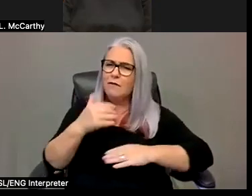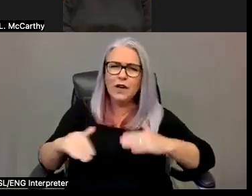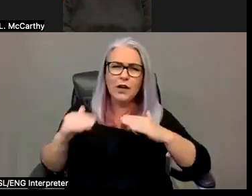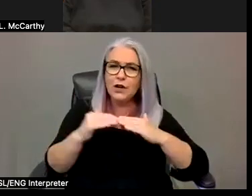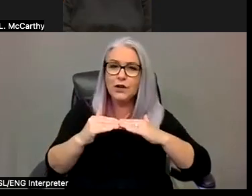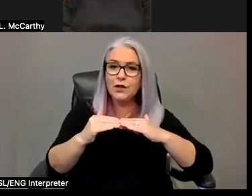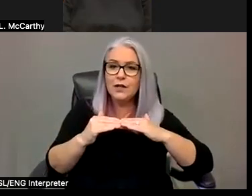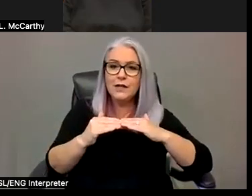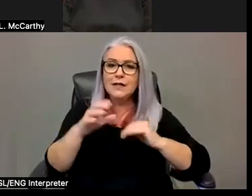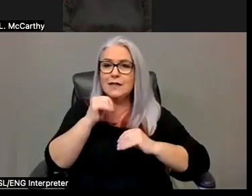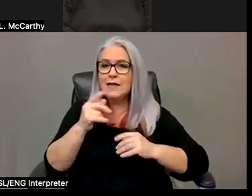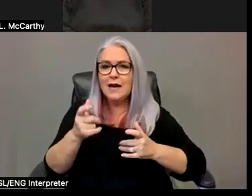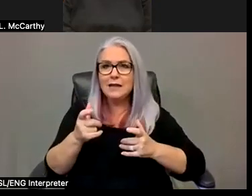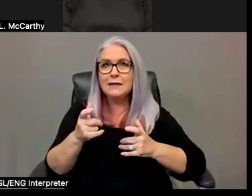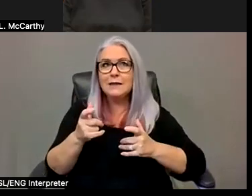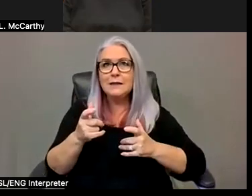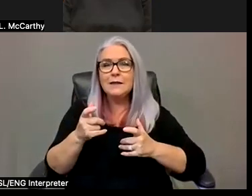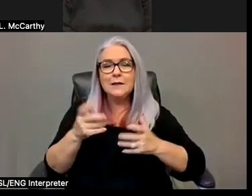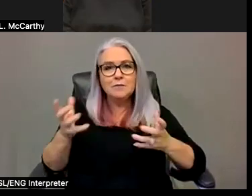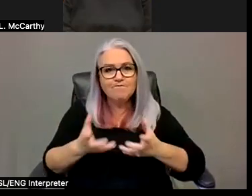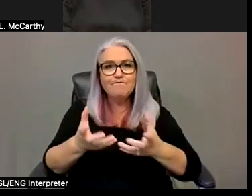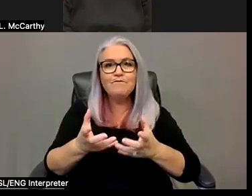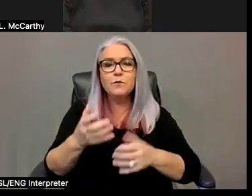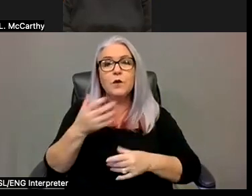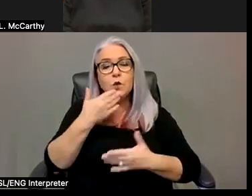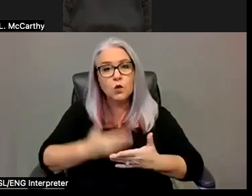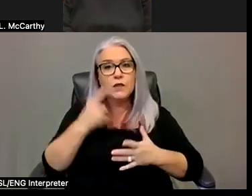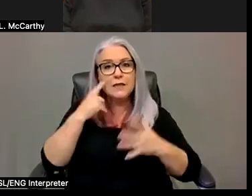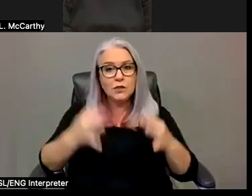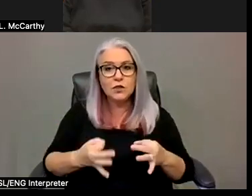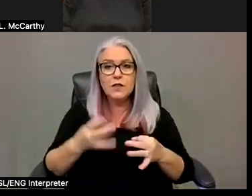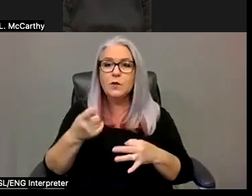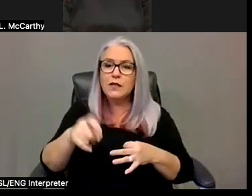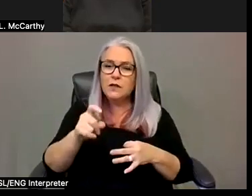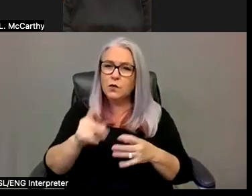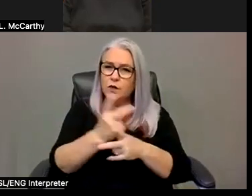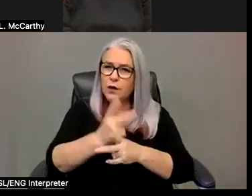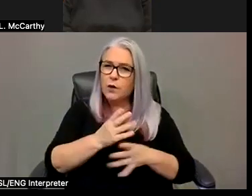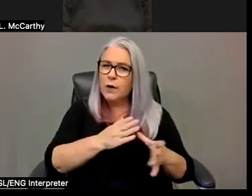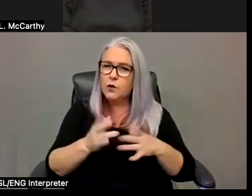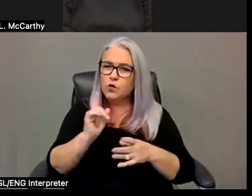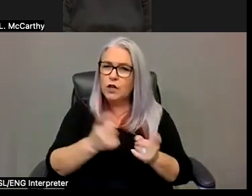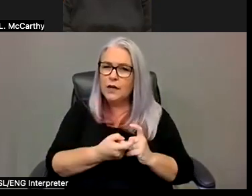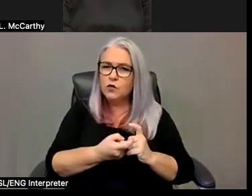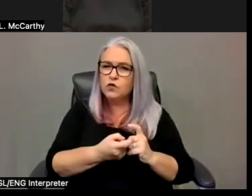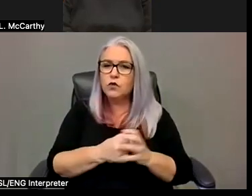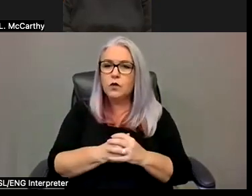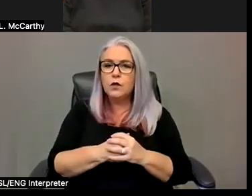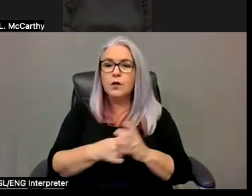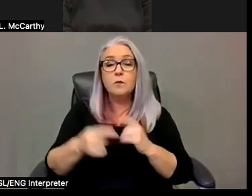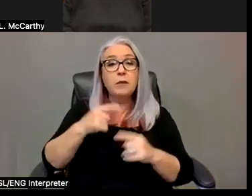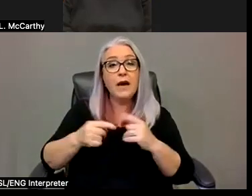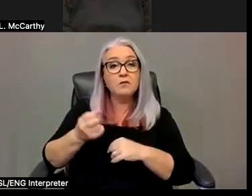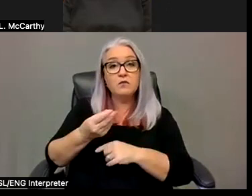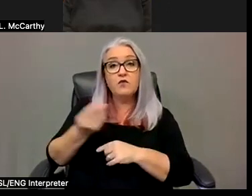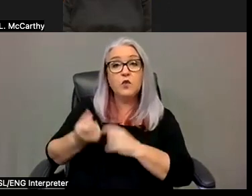not lead to good decisions, and we need to figure out a way to change that. Back a few years ago,